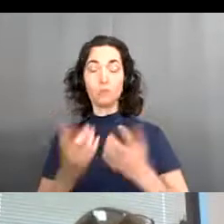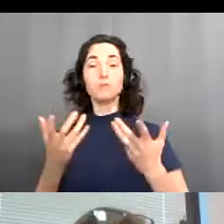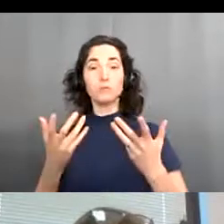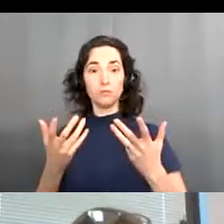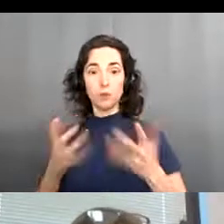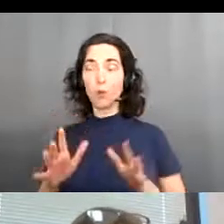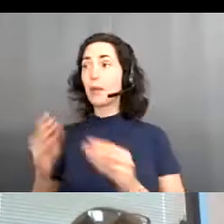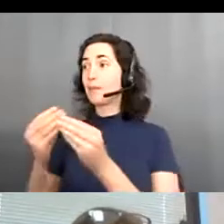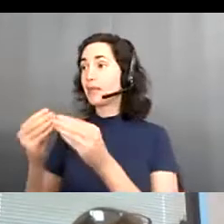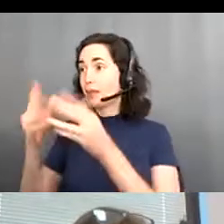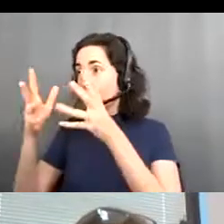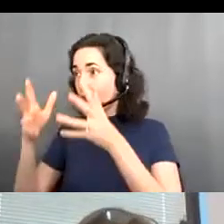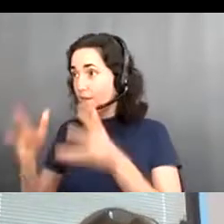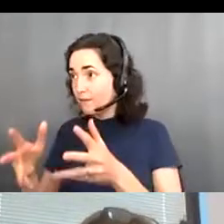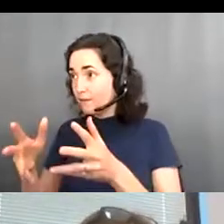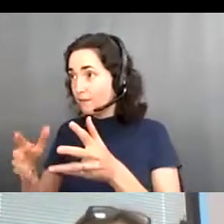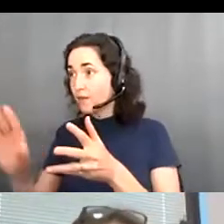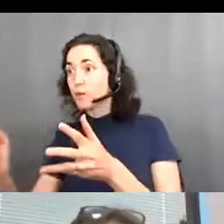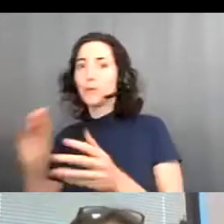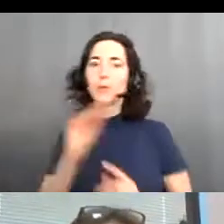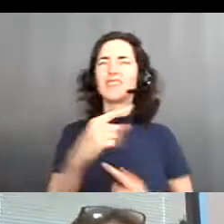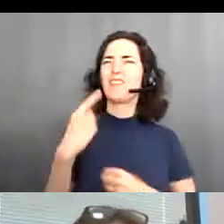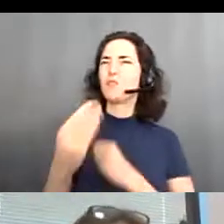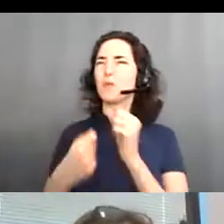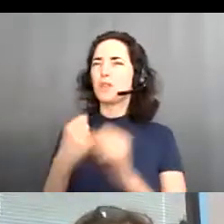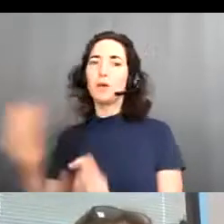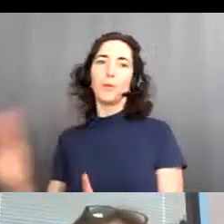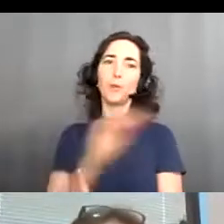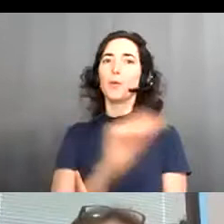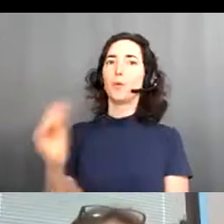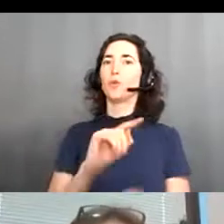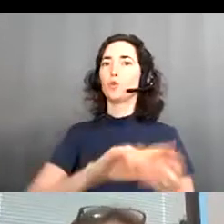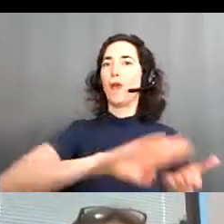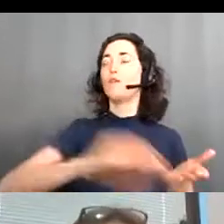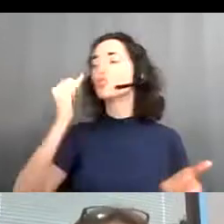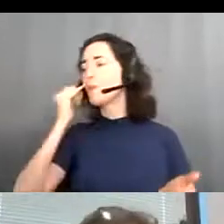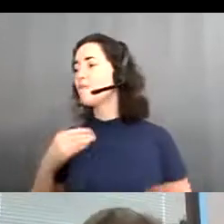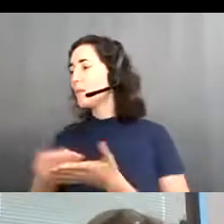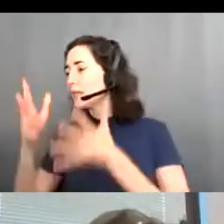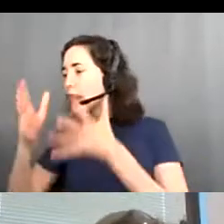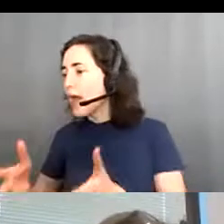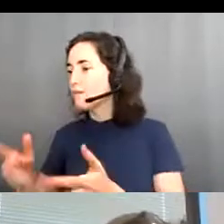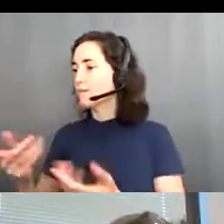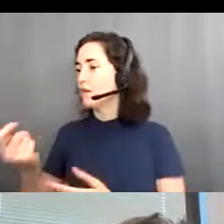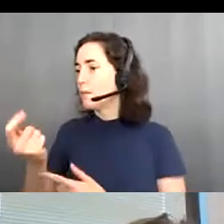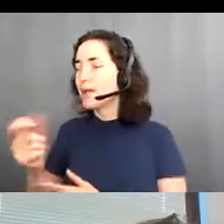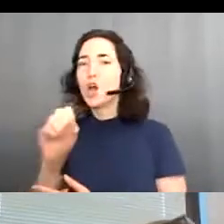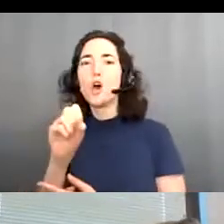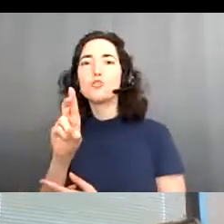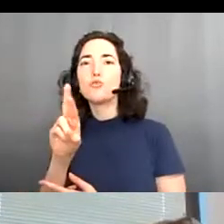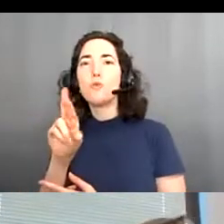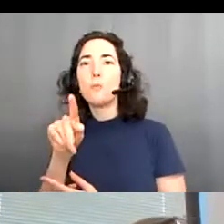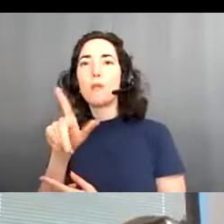of extra funds to these waivers over the last few years when there is a surplus. The last couple of years, it's been